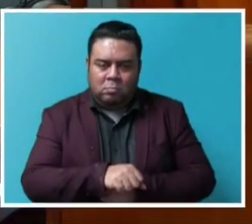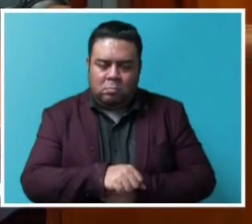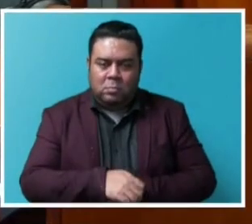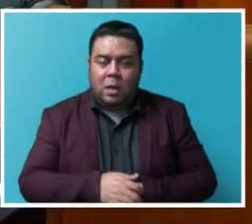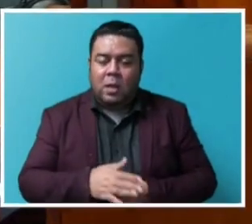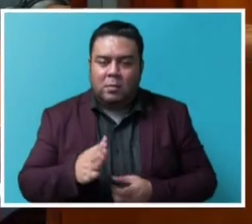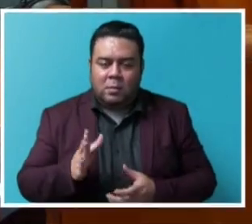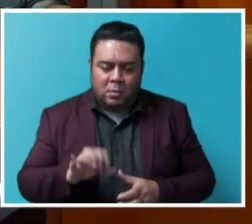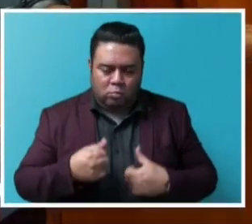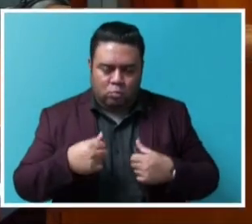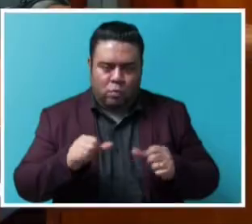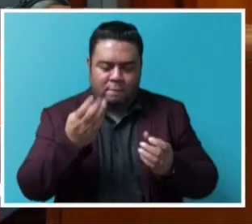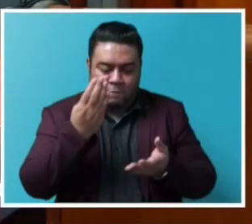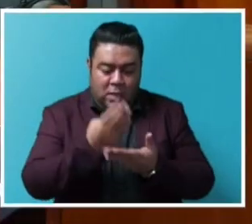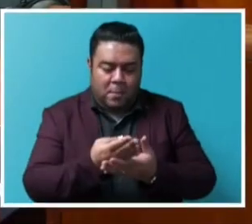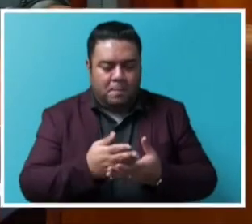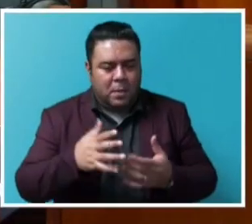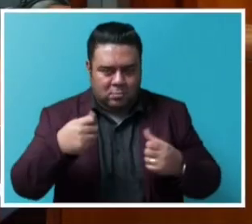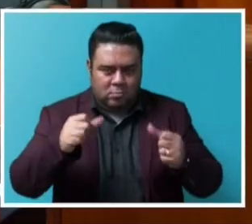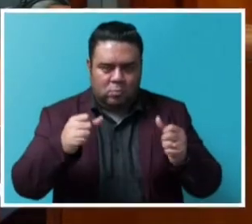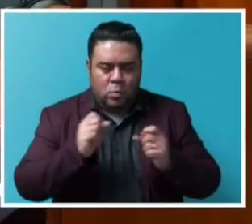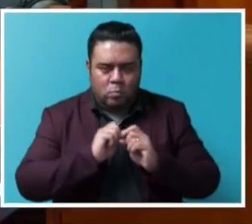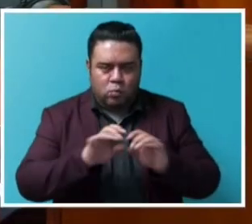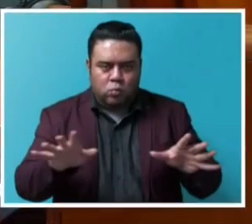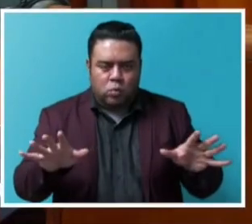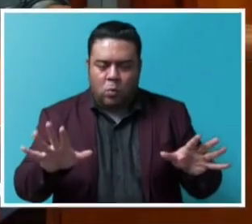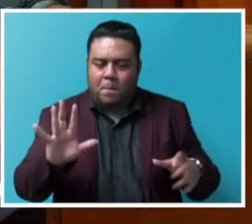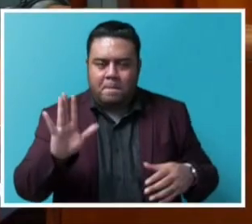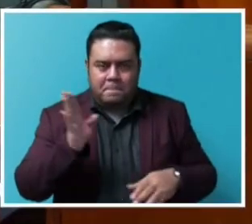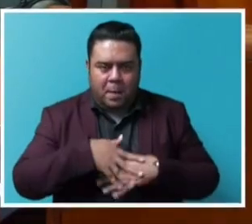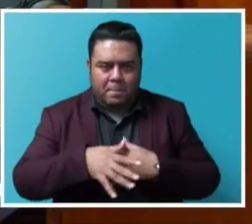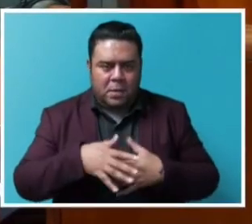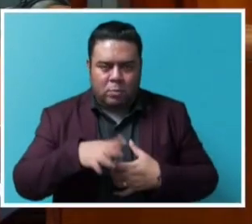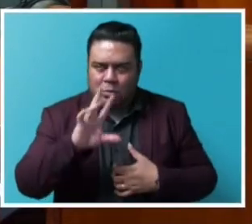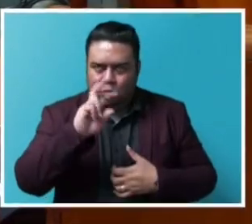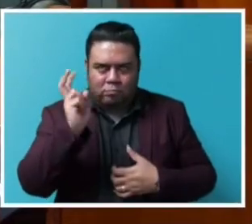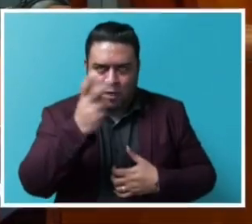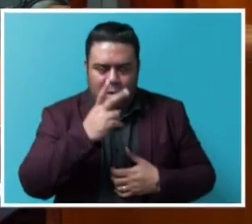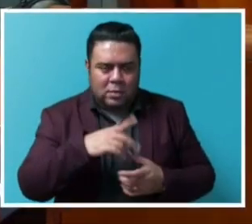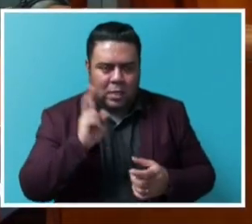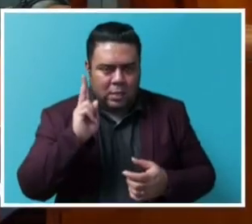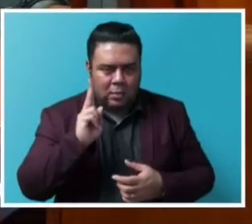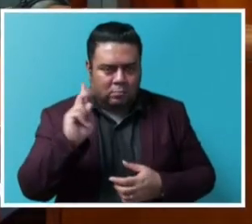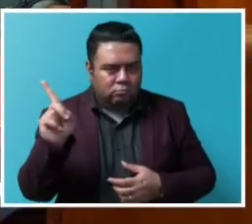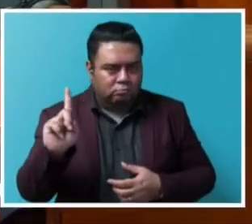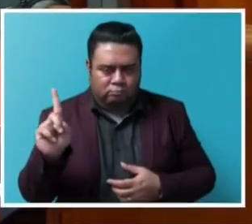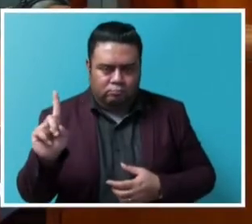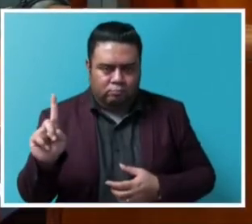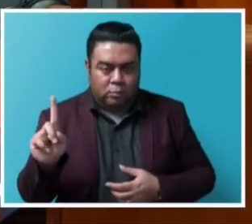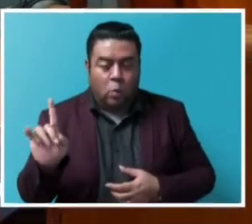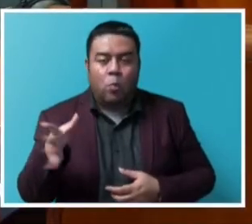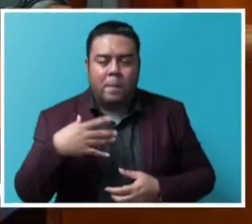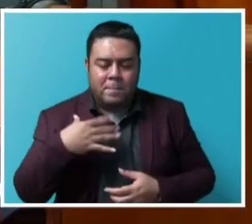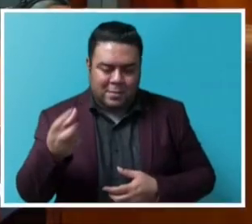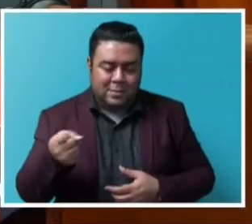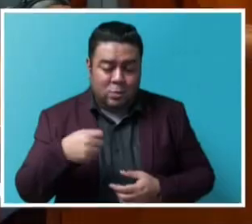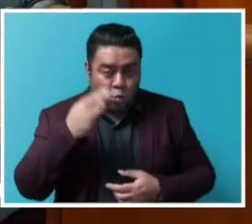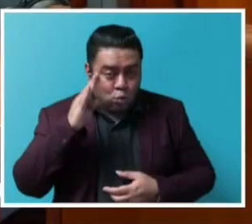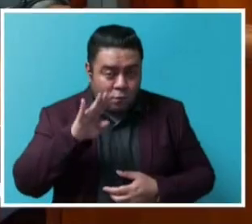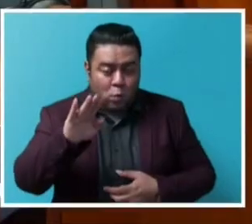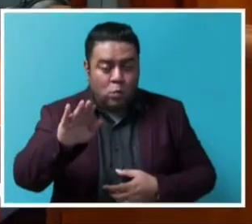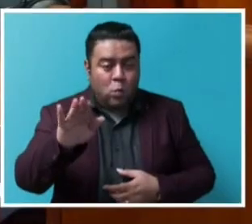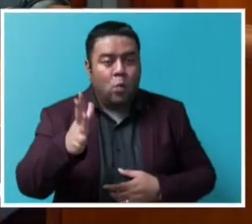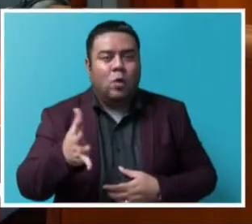prevail, and the public must never be left in the dark again. Speaker, sir, we're not only looking forward, we're